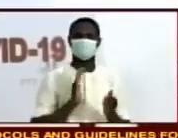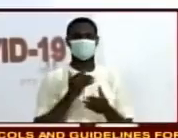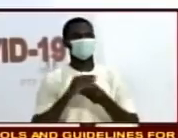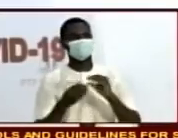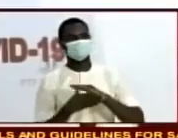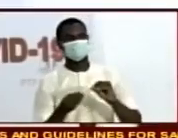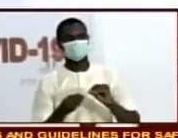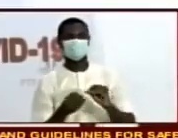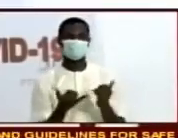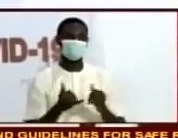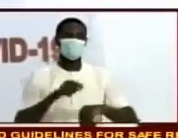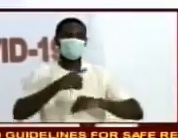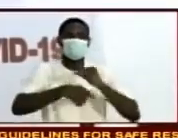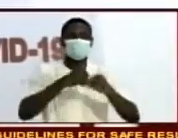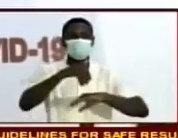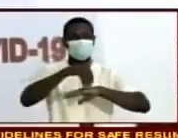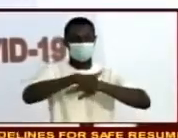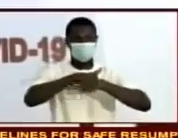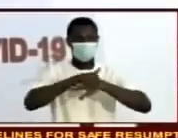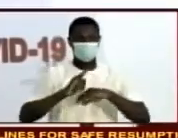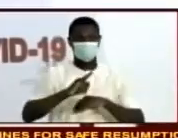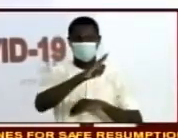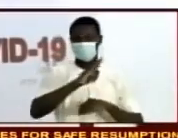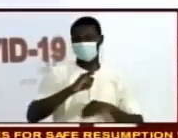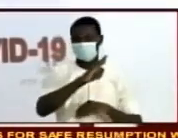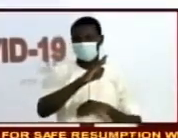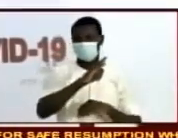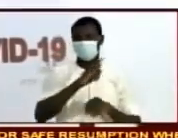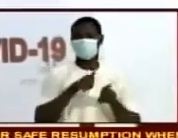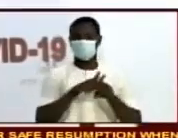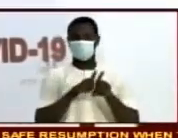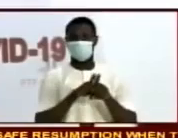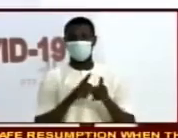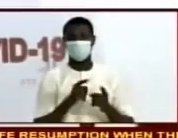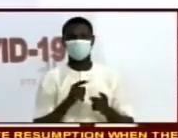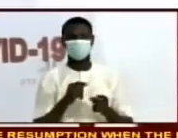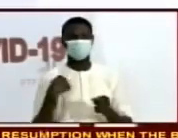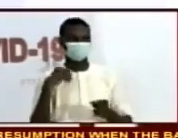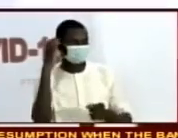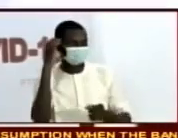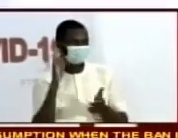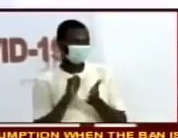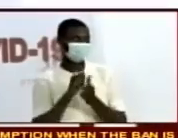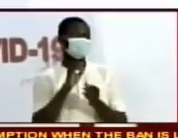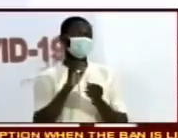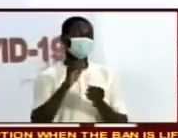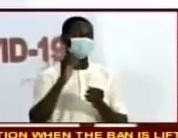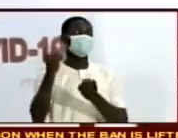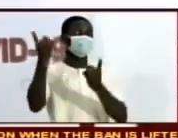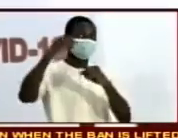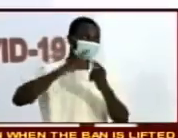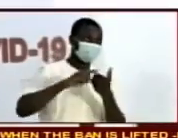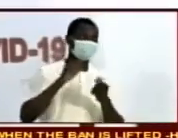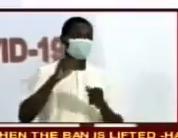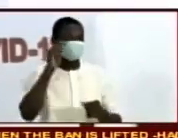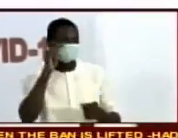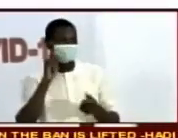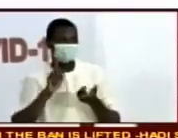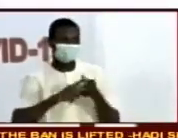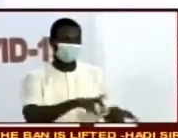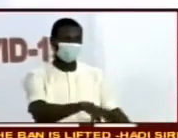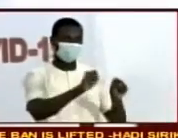one, as I said, was also because this plane was coming already to Nigeria to come and collect British